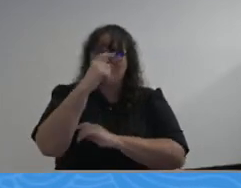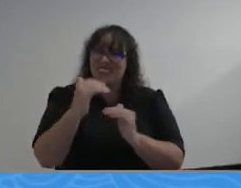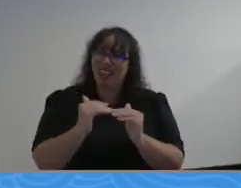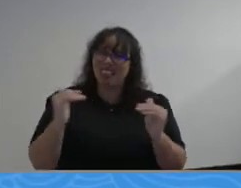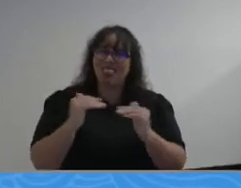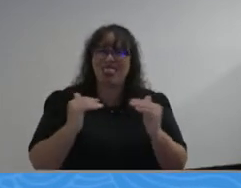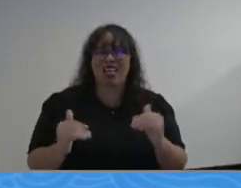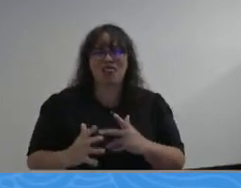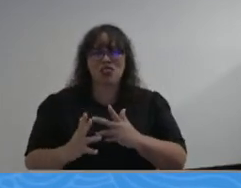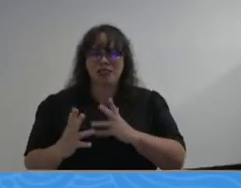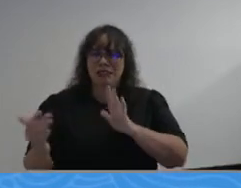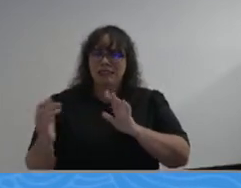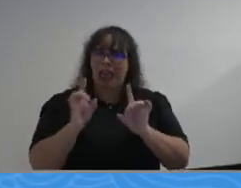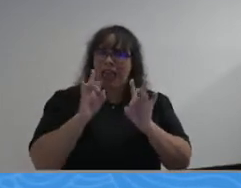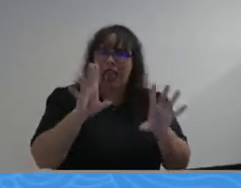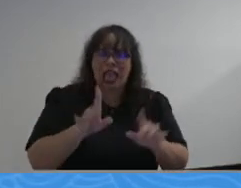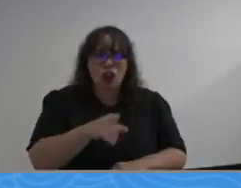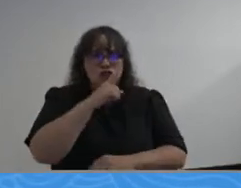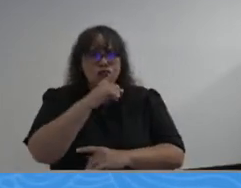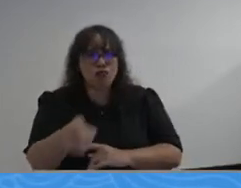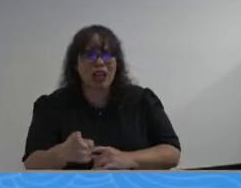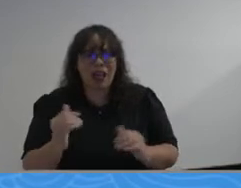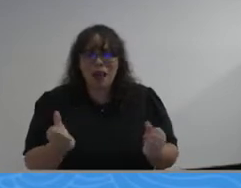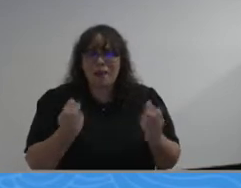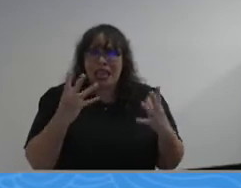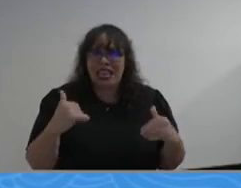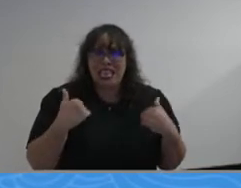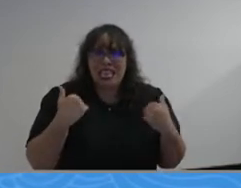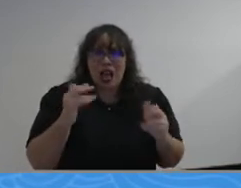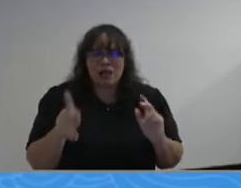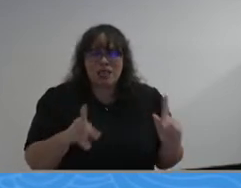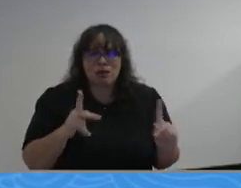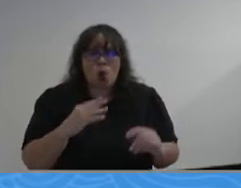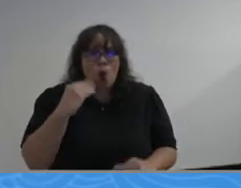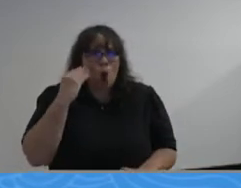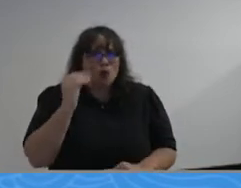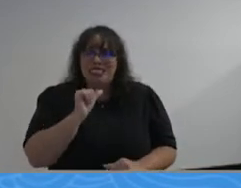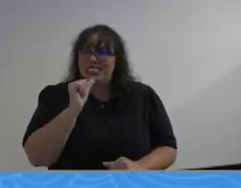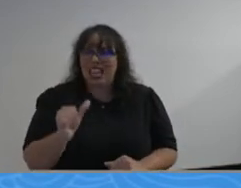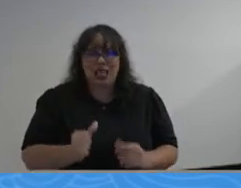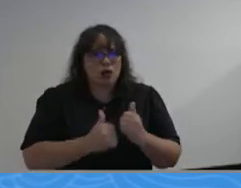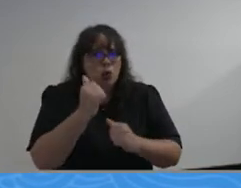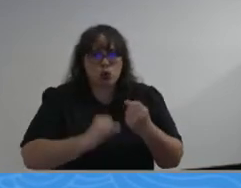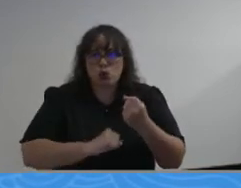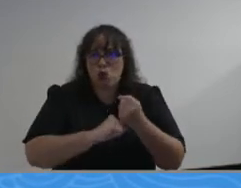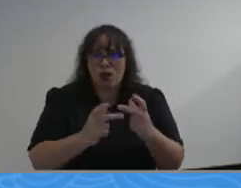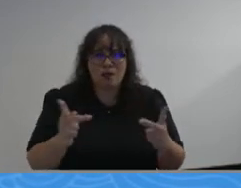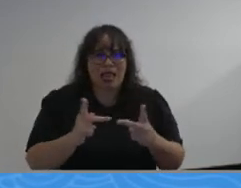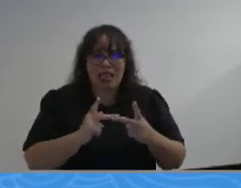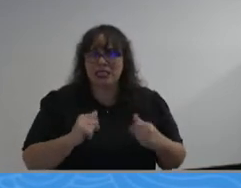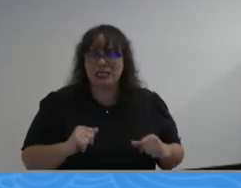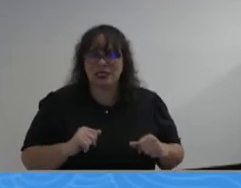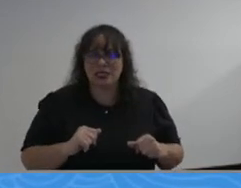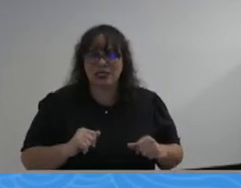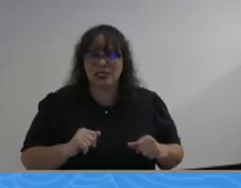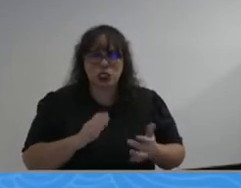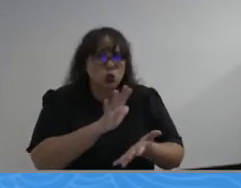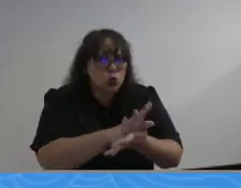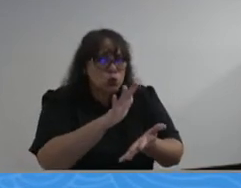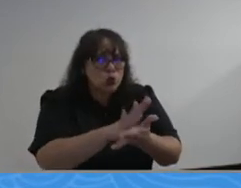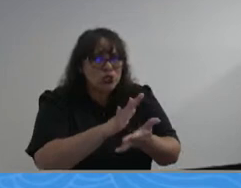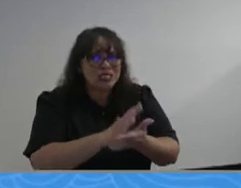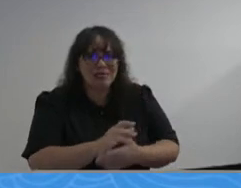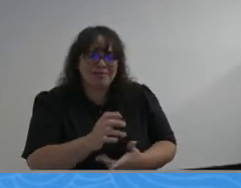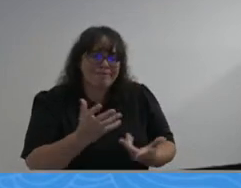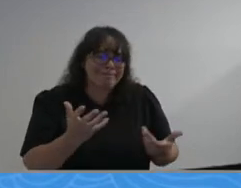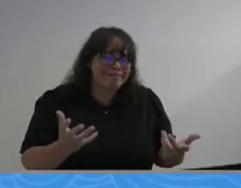and transphobia are real. And from many of our young people, homes, unfortunately, is not the most supportive place. Schools are not the best, the